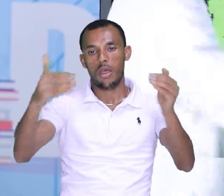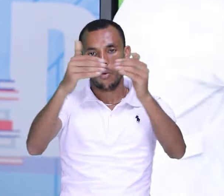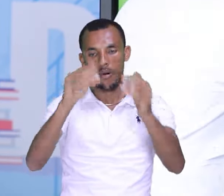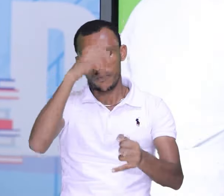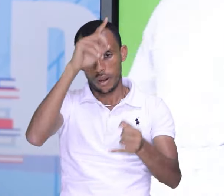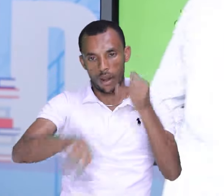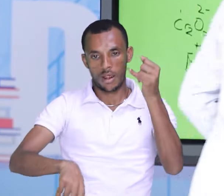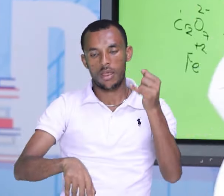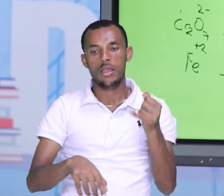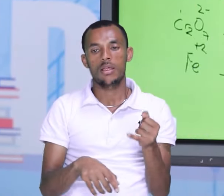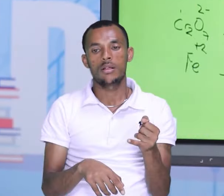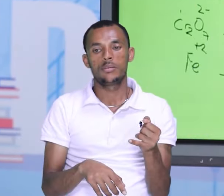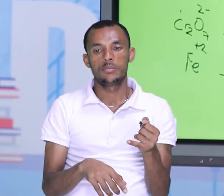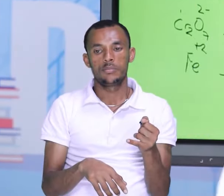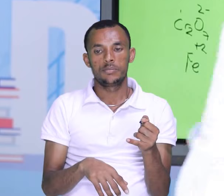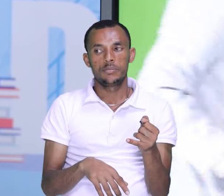Finally,